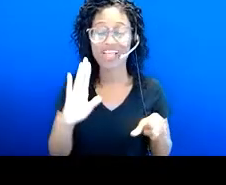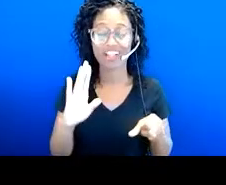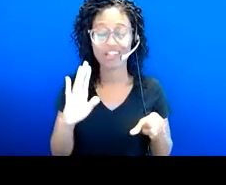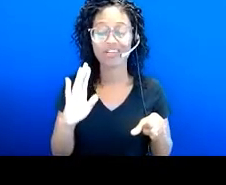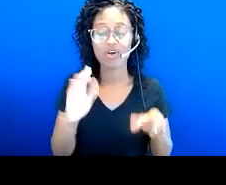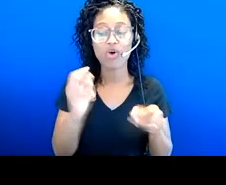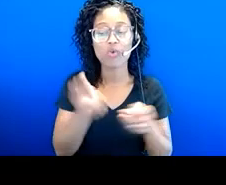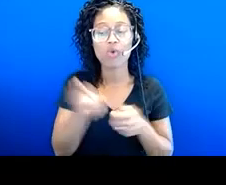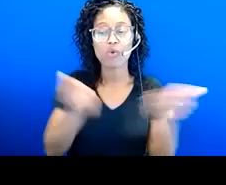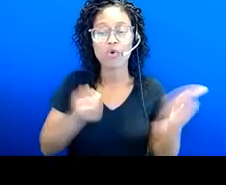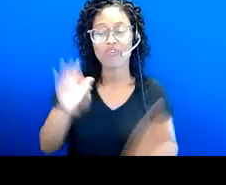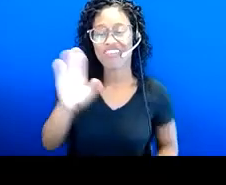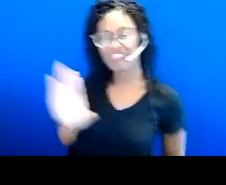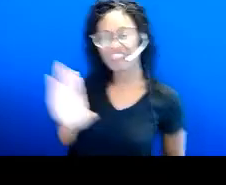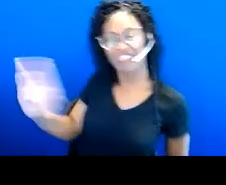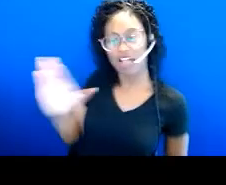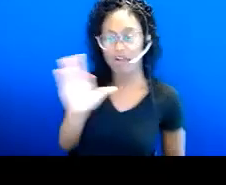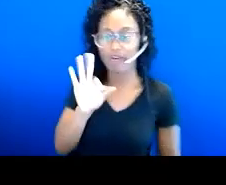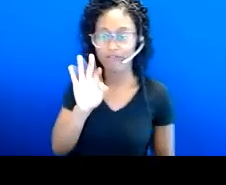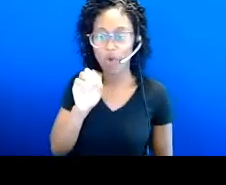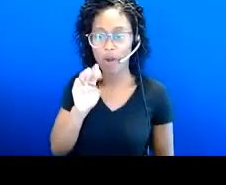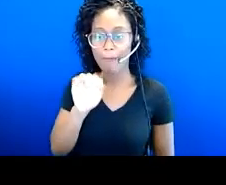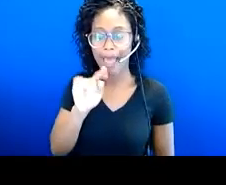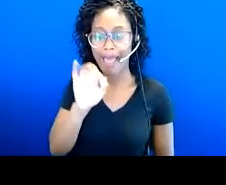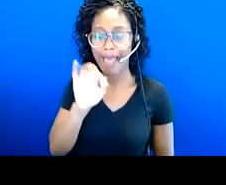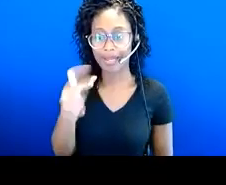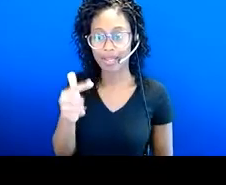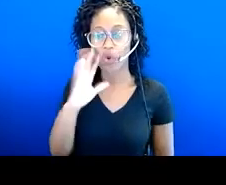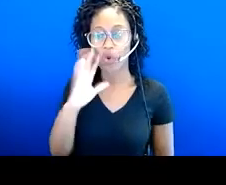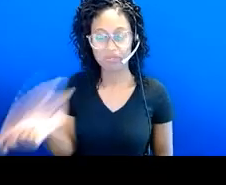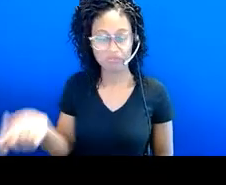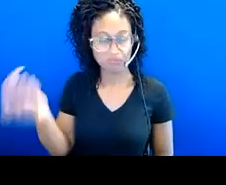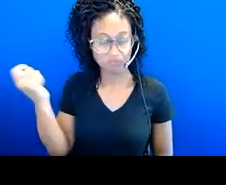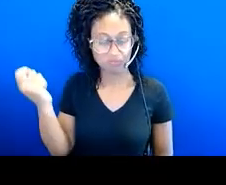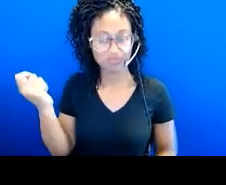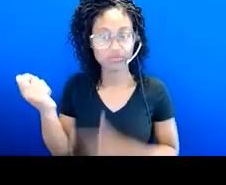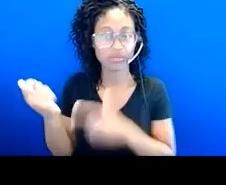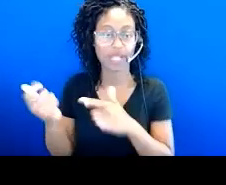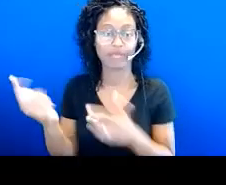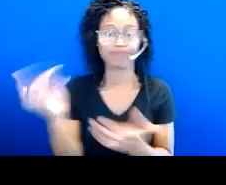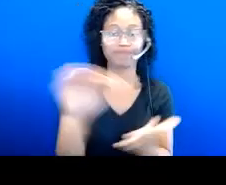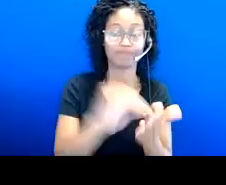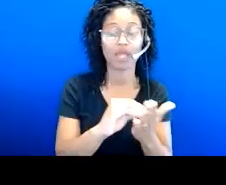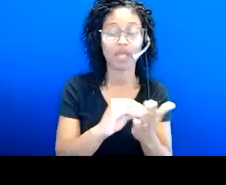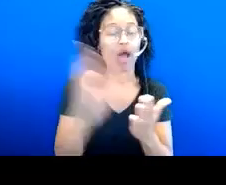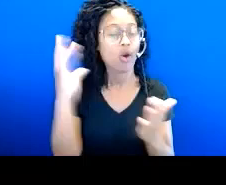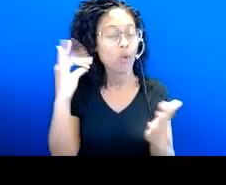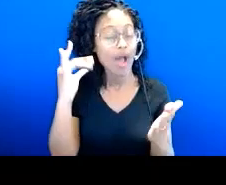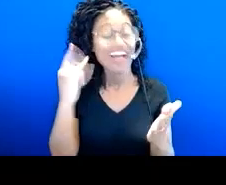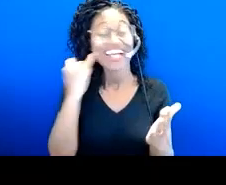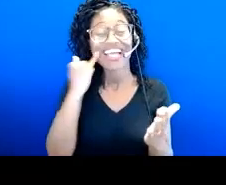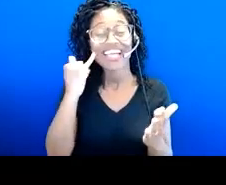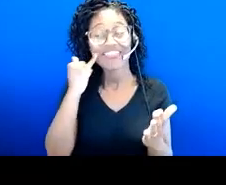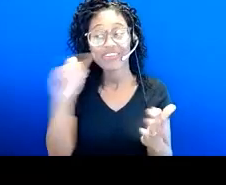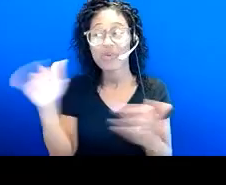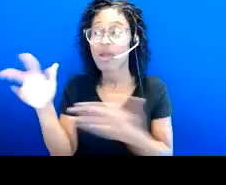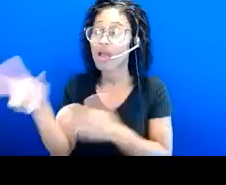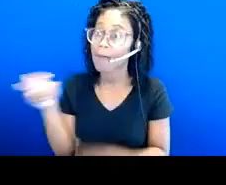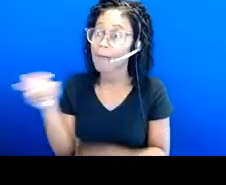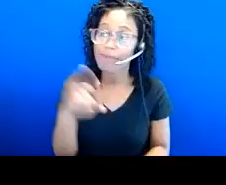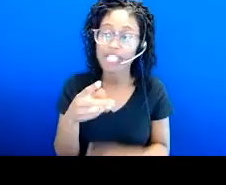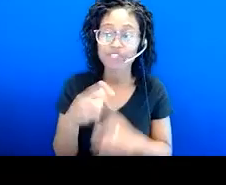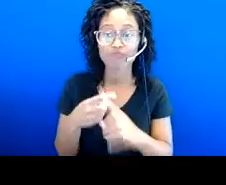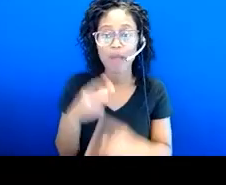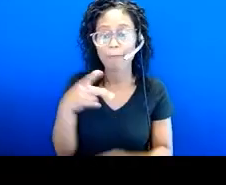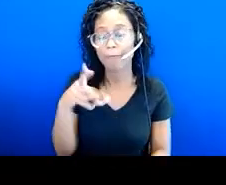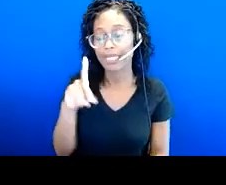number of reasons for that. One is that often when copying and pasting from PDFs or other websites,